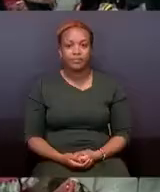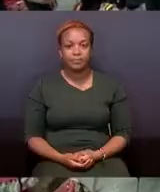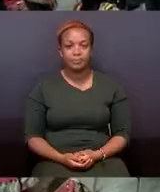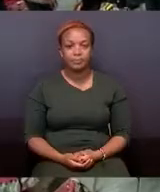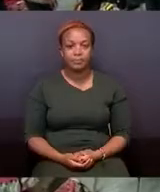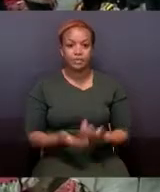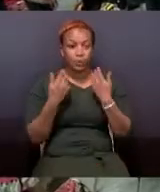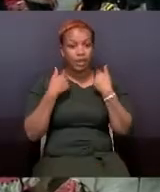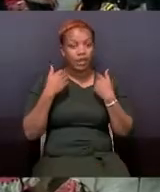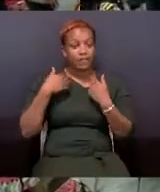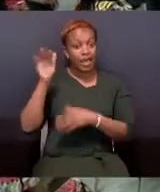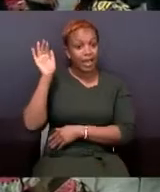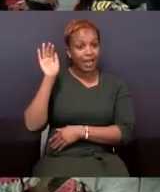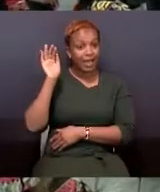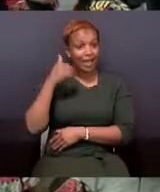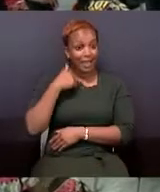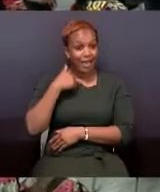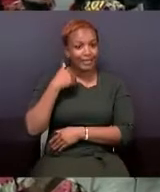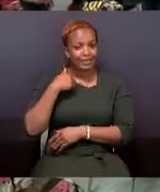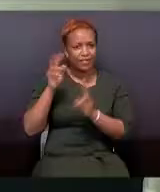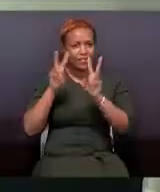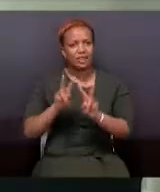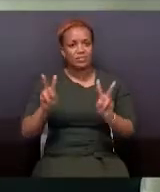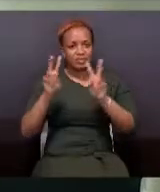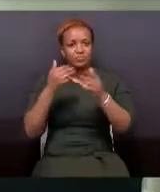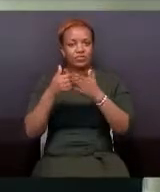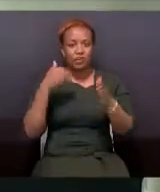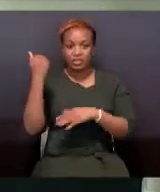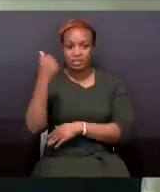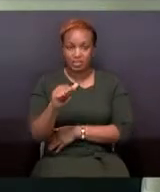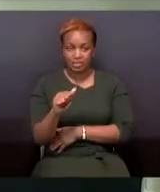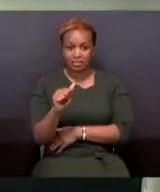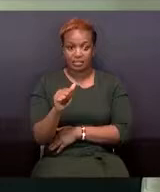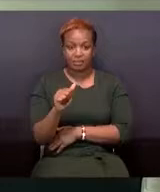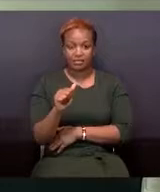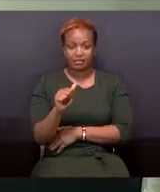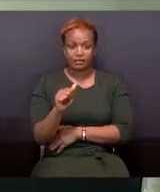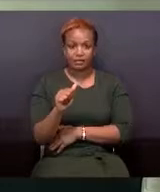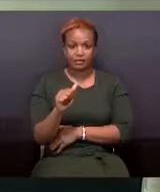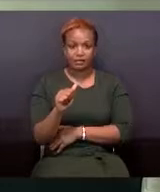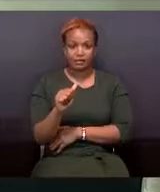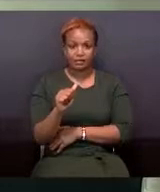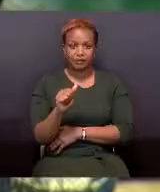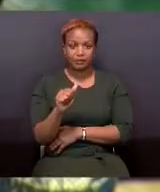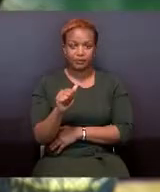We have had values before anybody else, if you will, in this world.